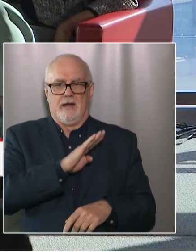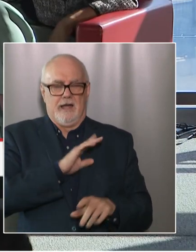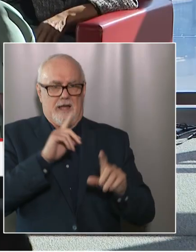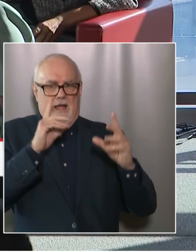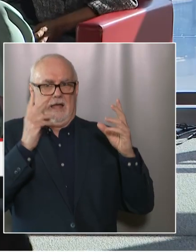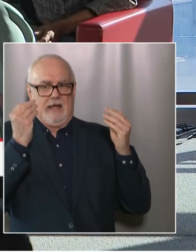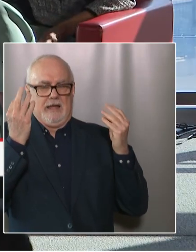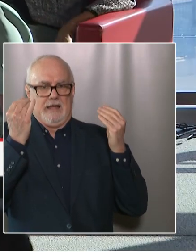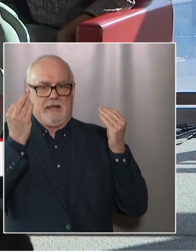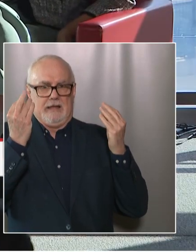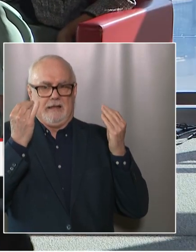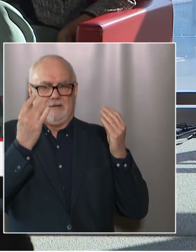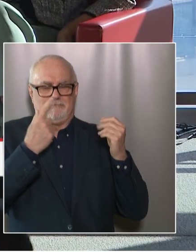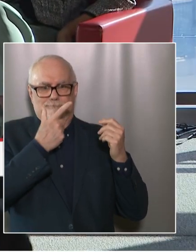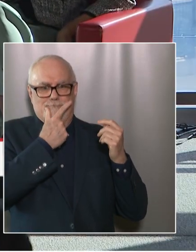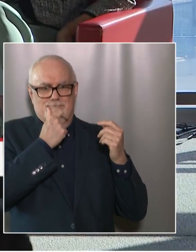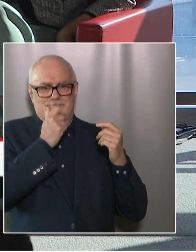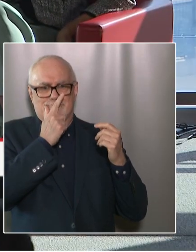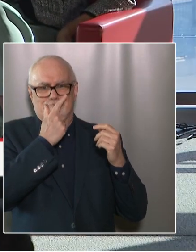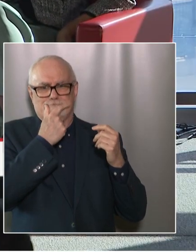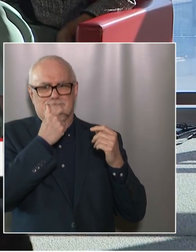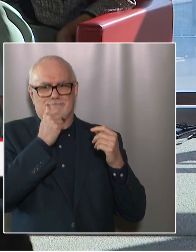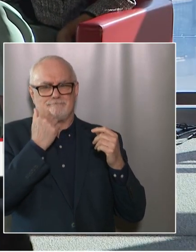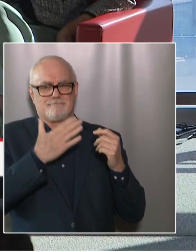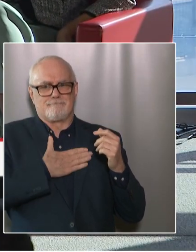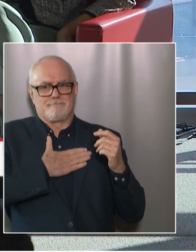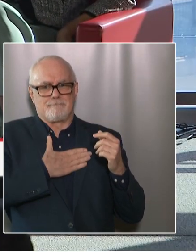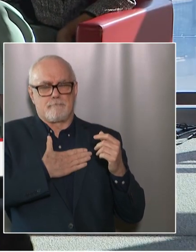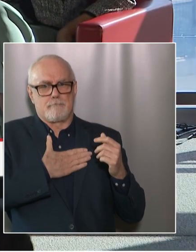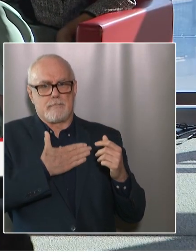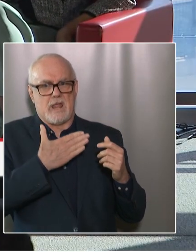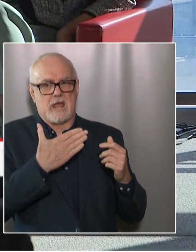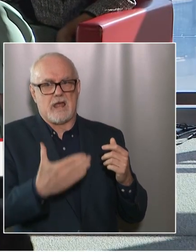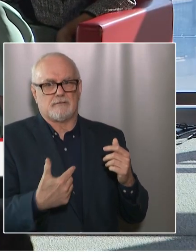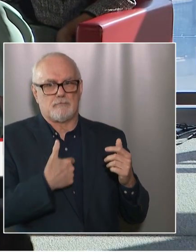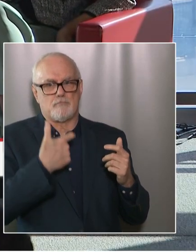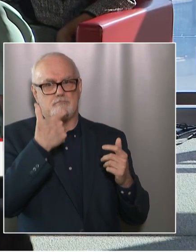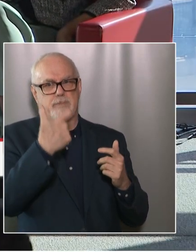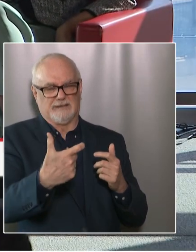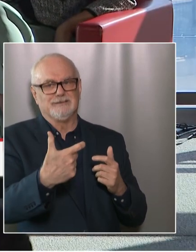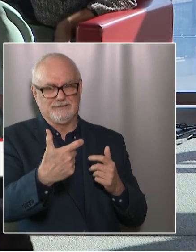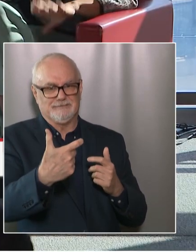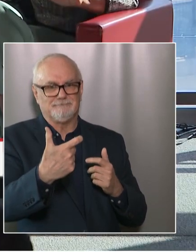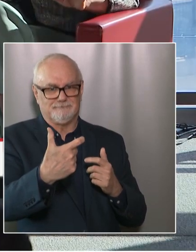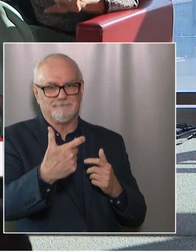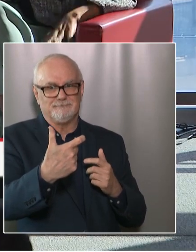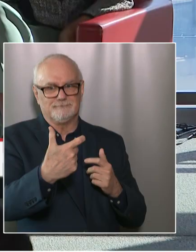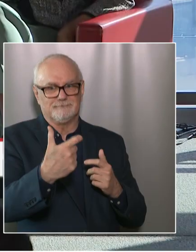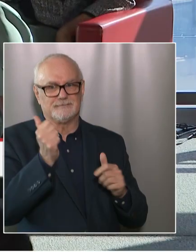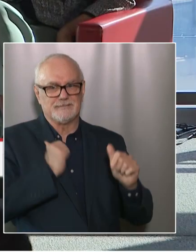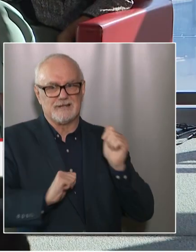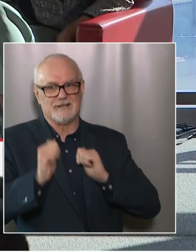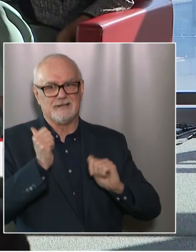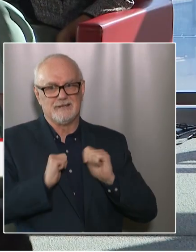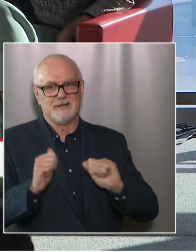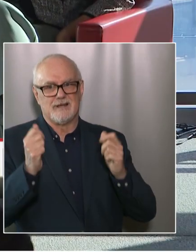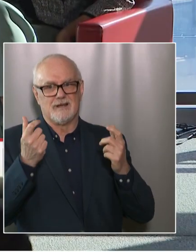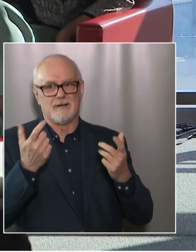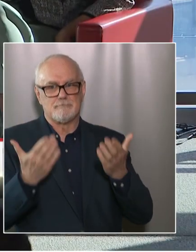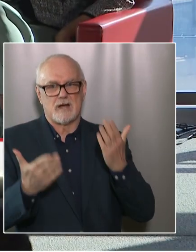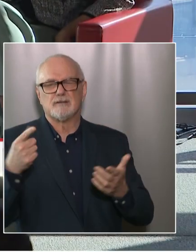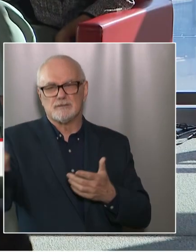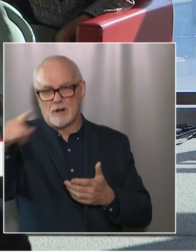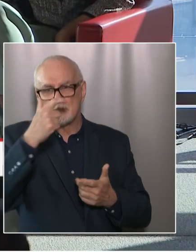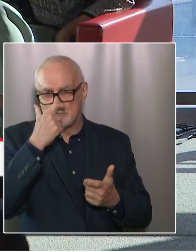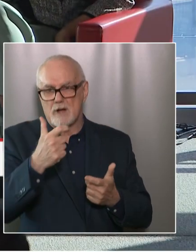I must confess to being binging recently on the show many of you probably watched years